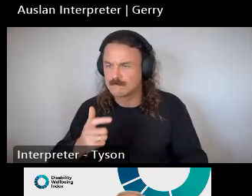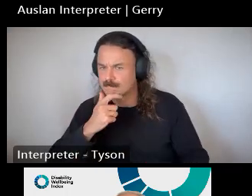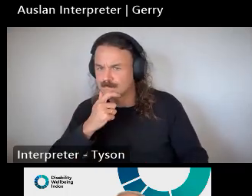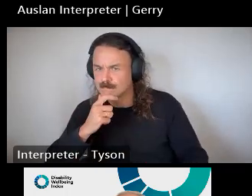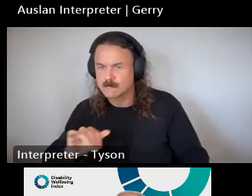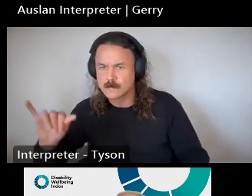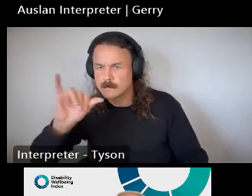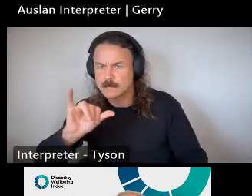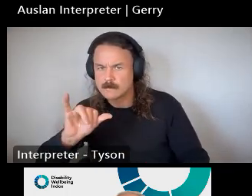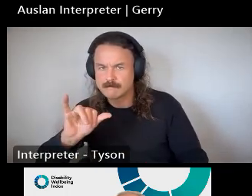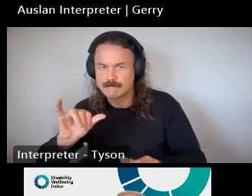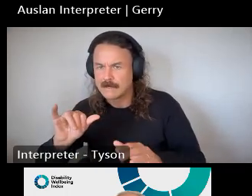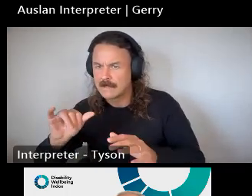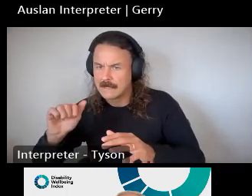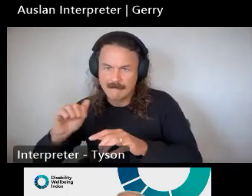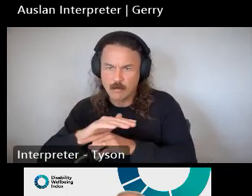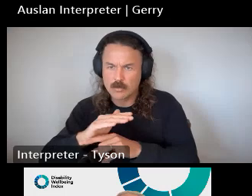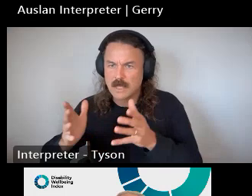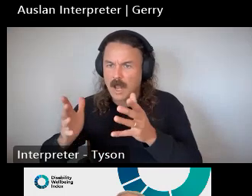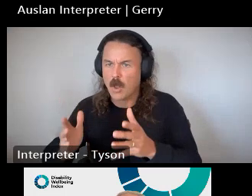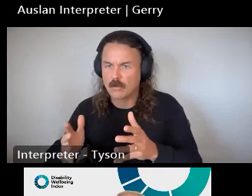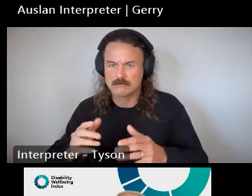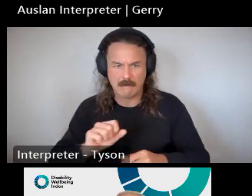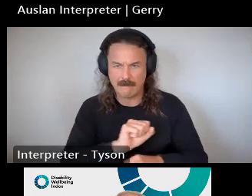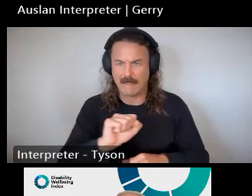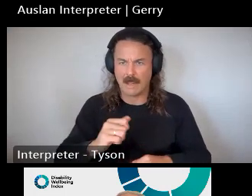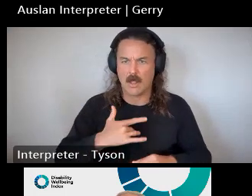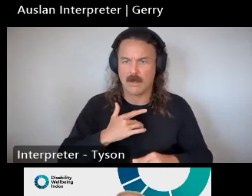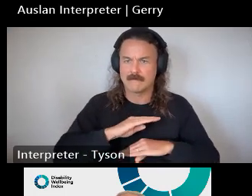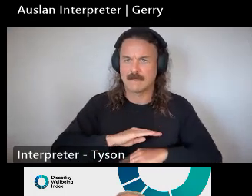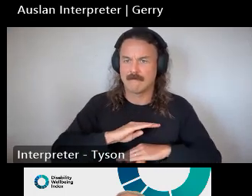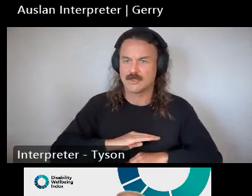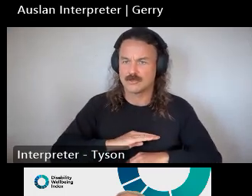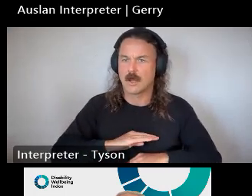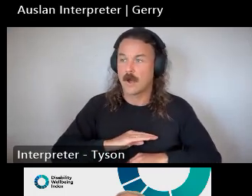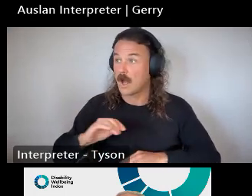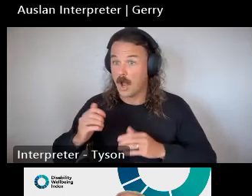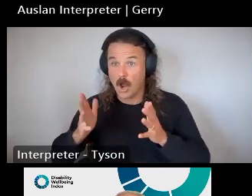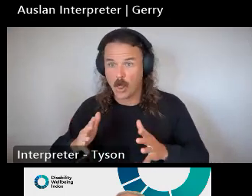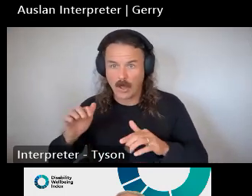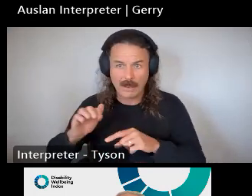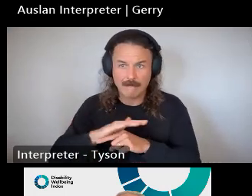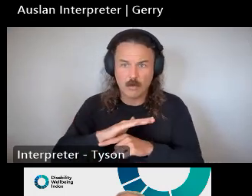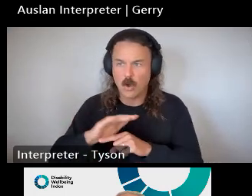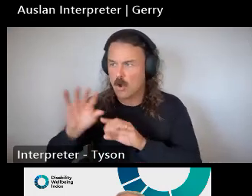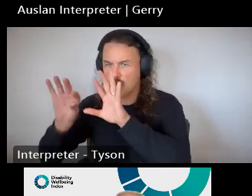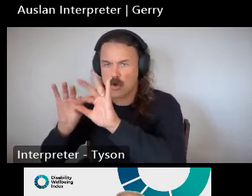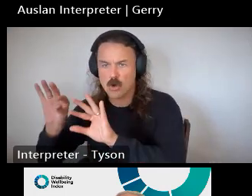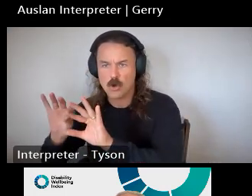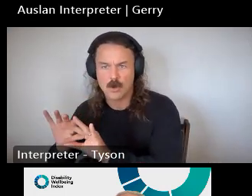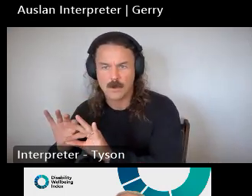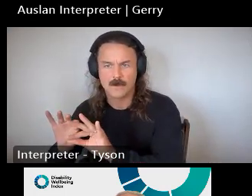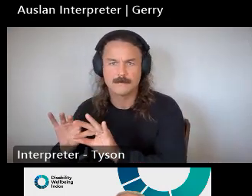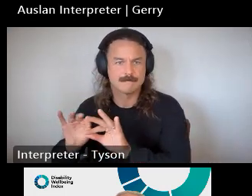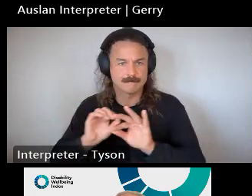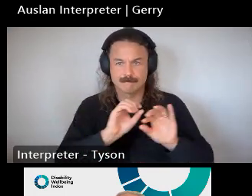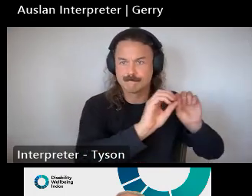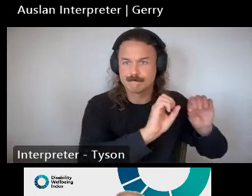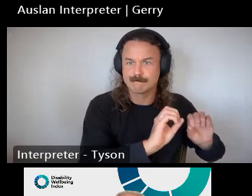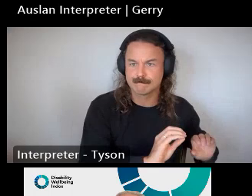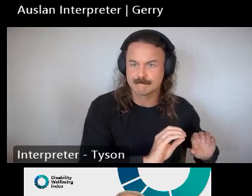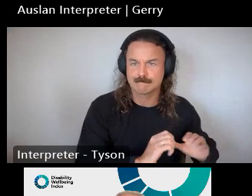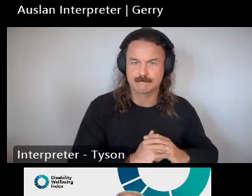well-being or life satisfaction. So that gives us a sense about the importance of each item in explaining well-being.